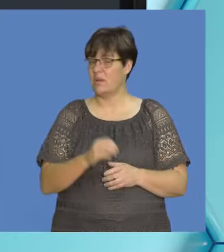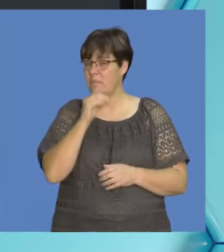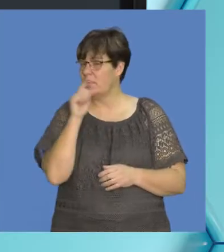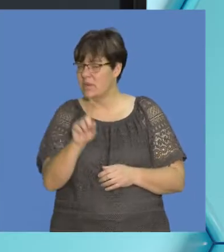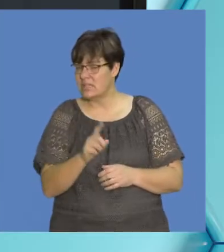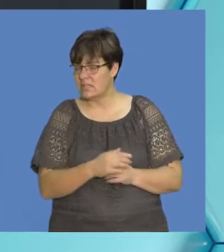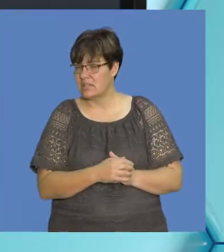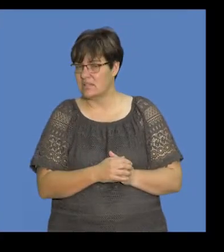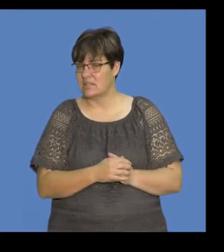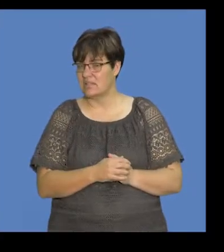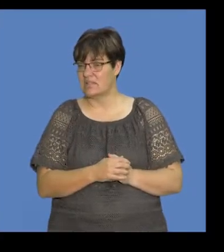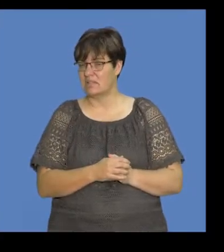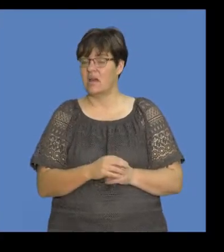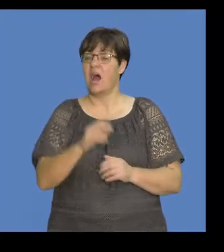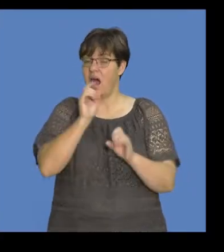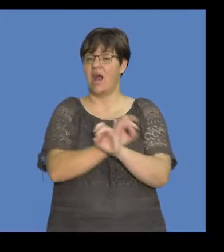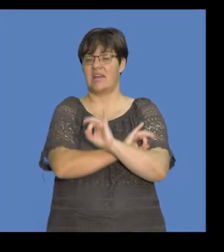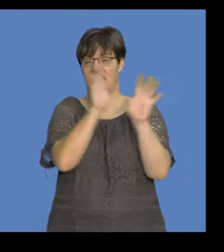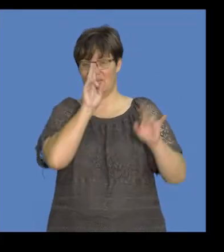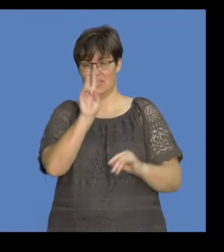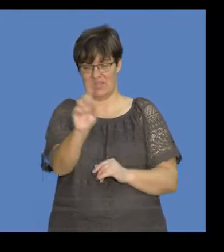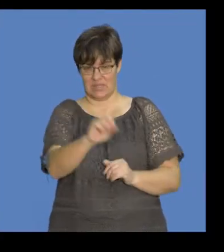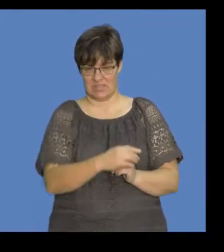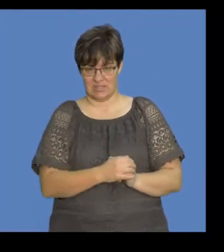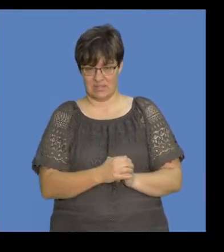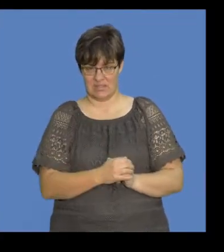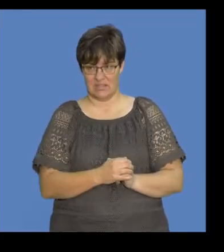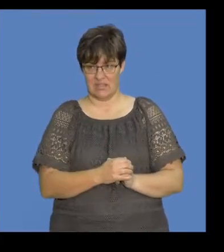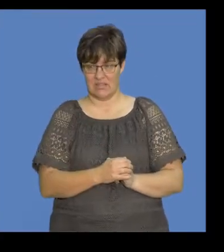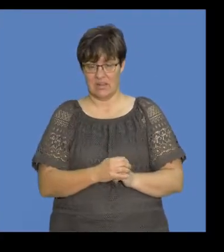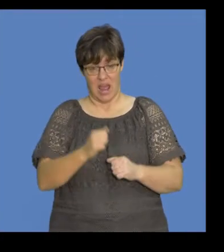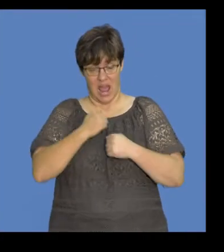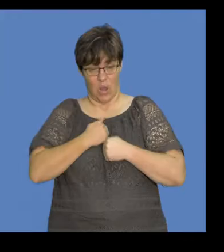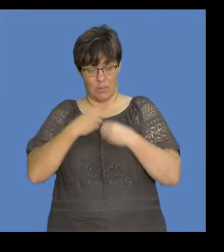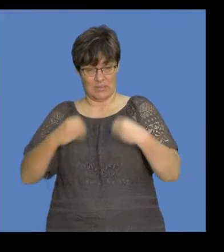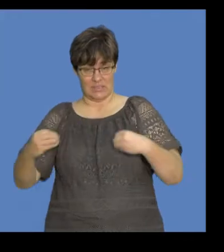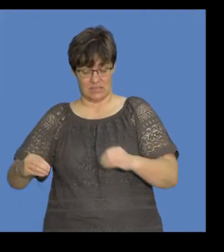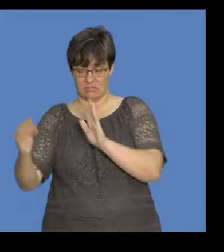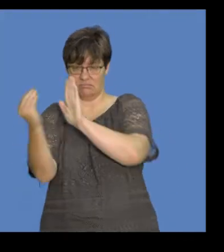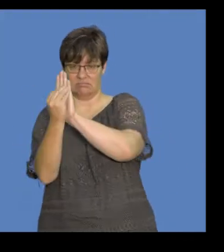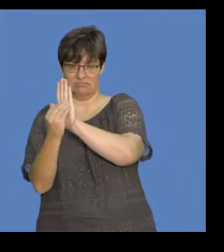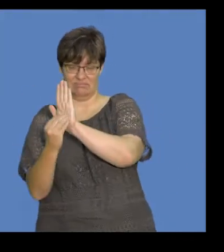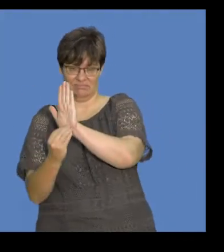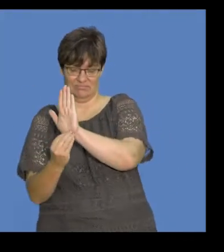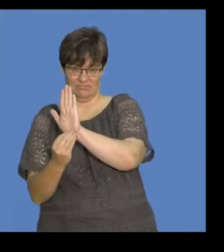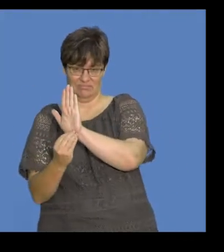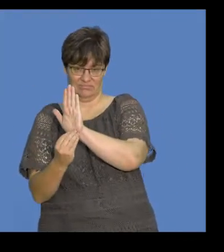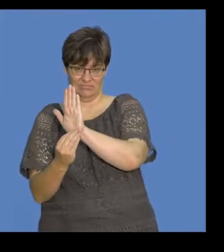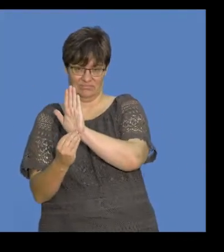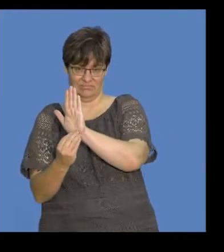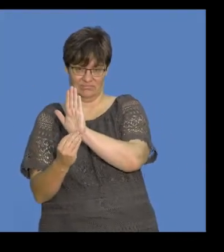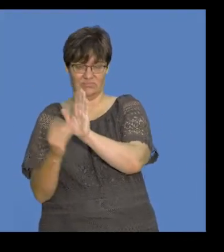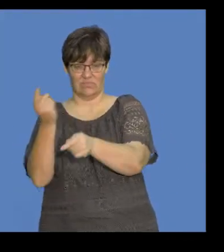here? Clearly we can see that in our books, we are recording